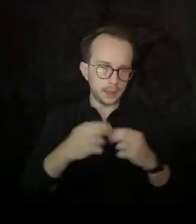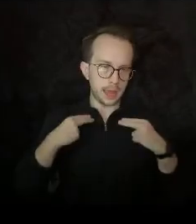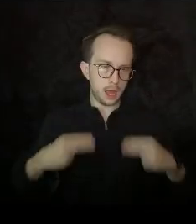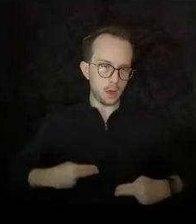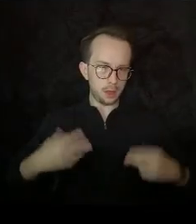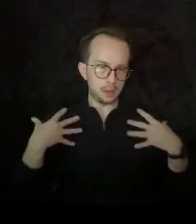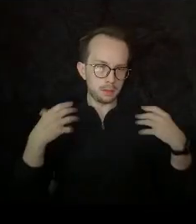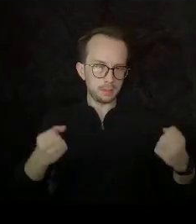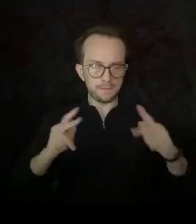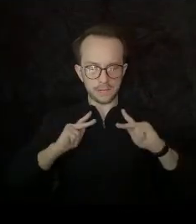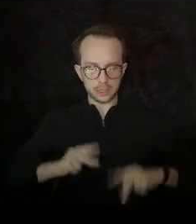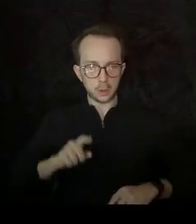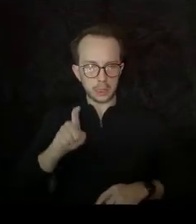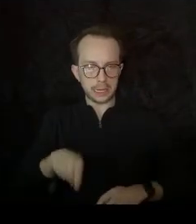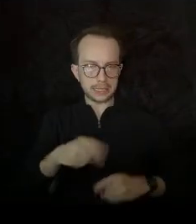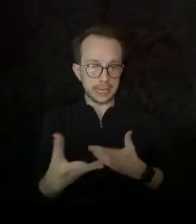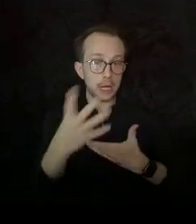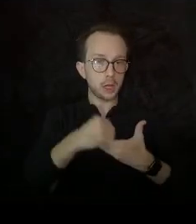needs.